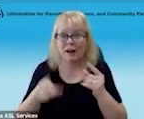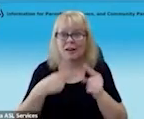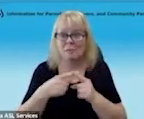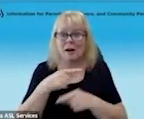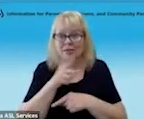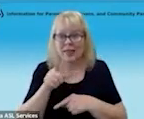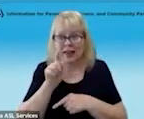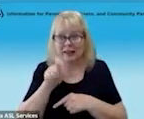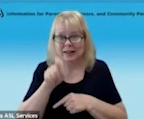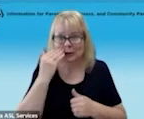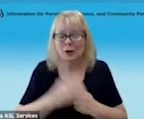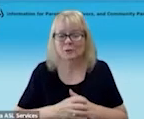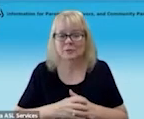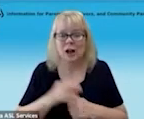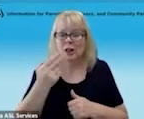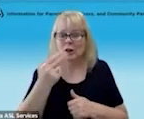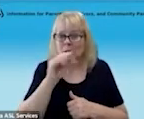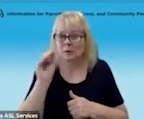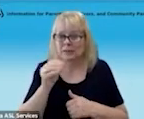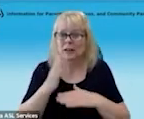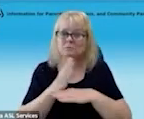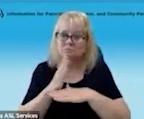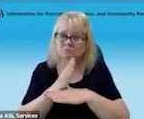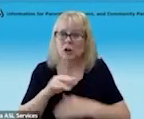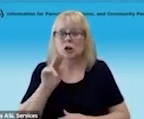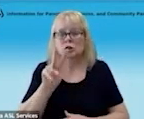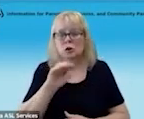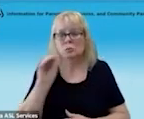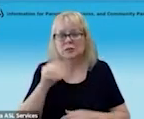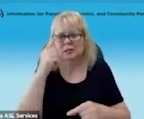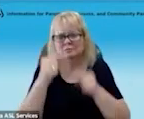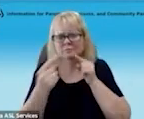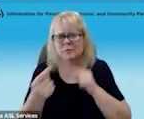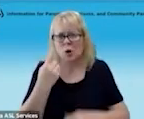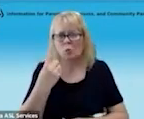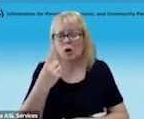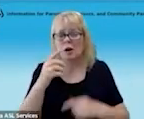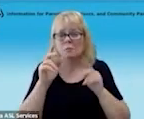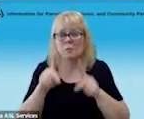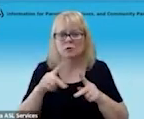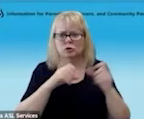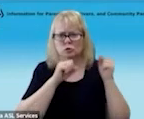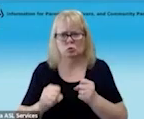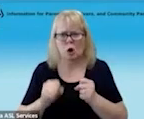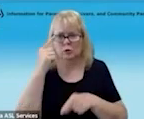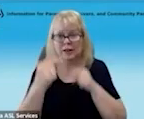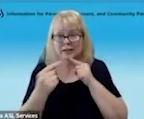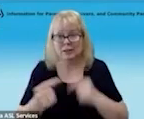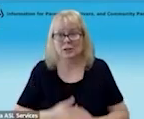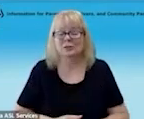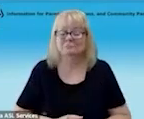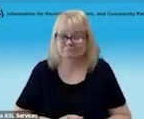1% strongly disagree that this is not what they needed, and so we'll do better next time.